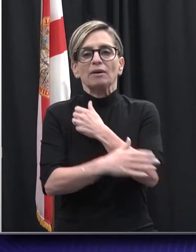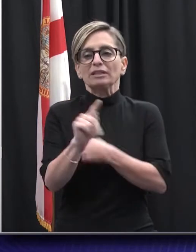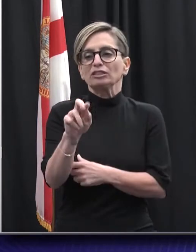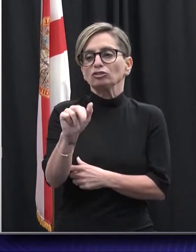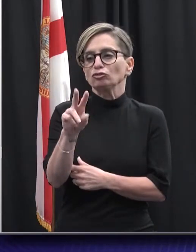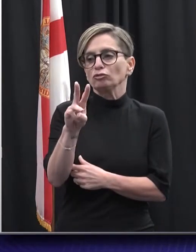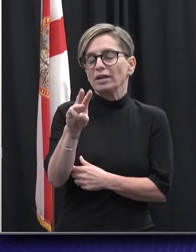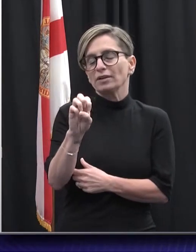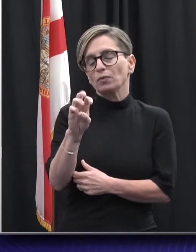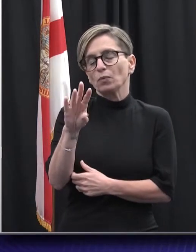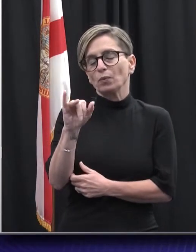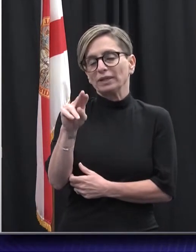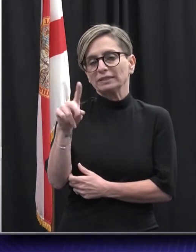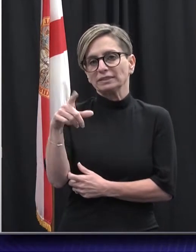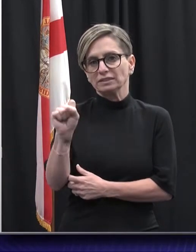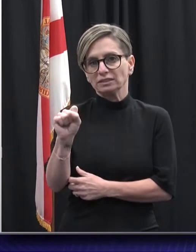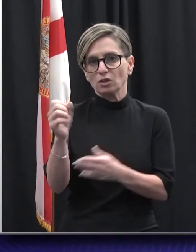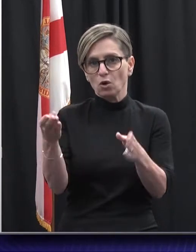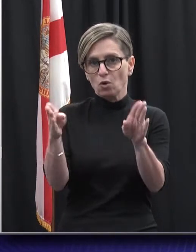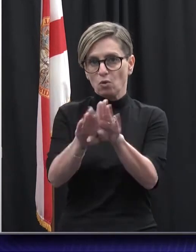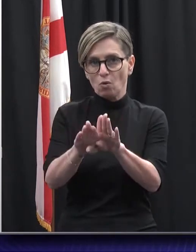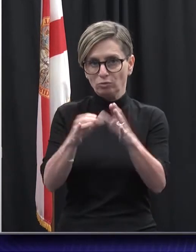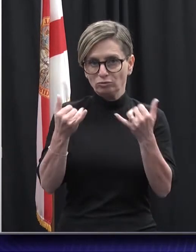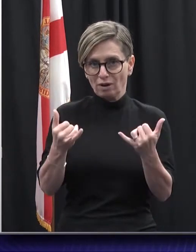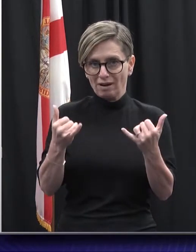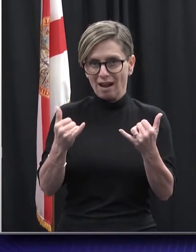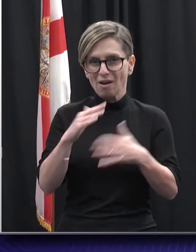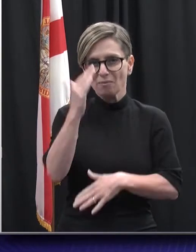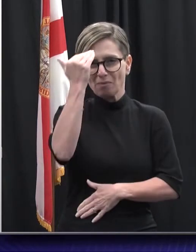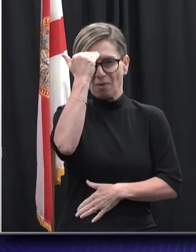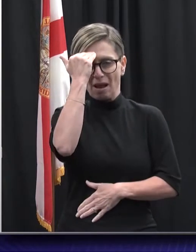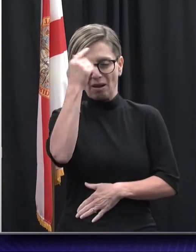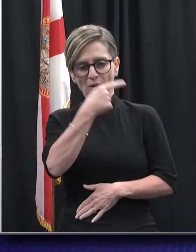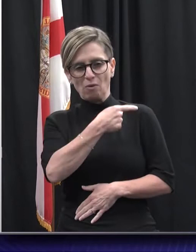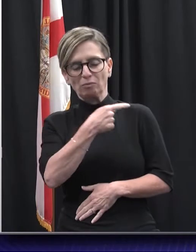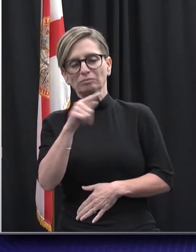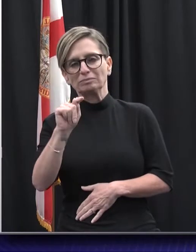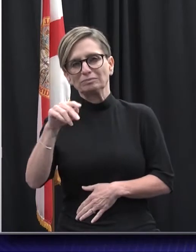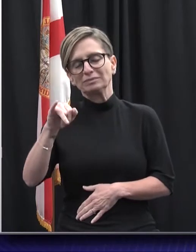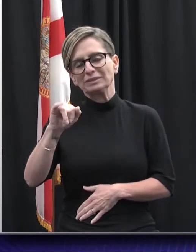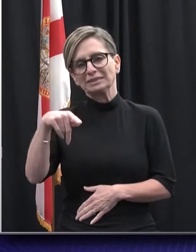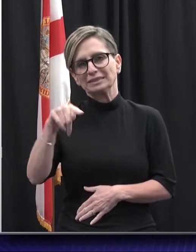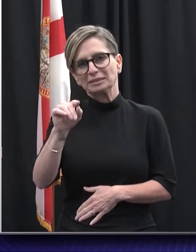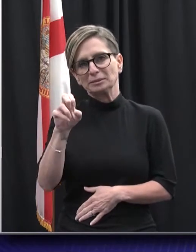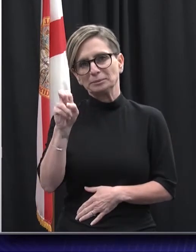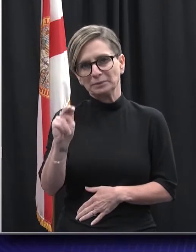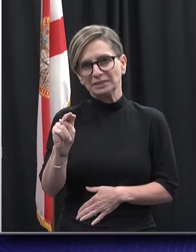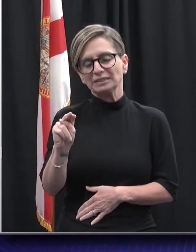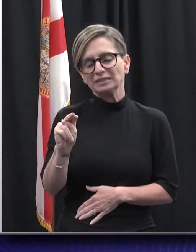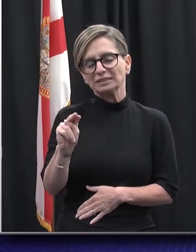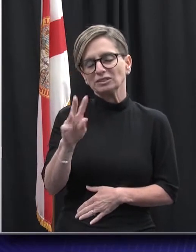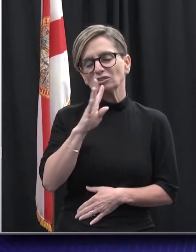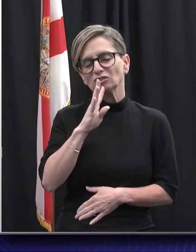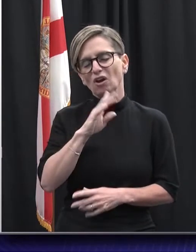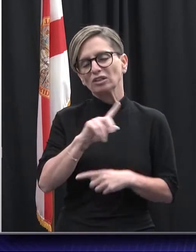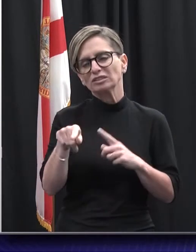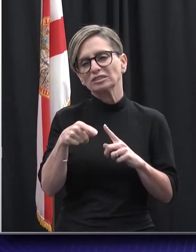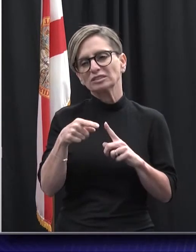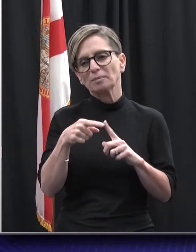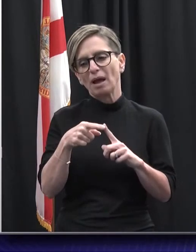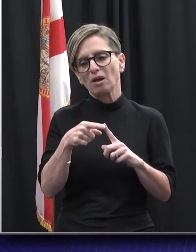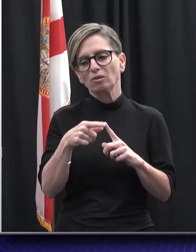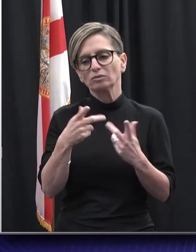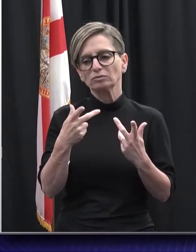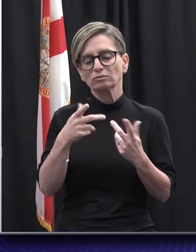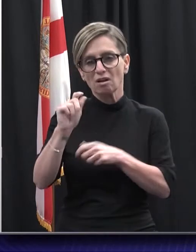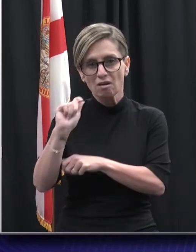time. And I know that Mr. Tipton referenced certain scenarios, and one of the scenarios I want to say to all of you is that if you're going to